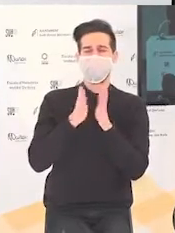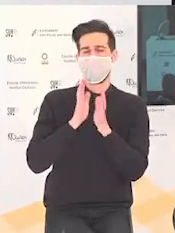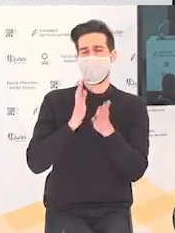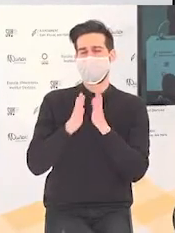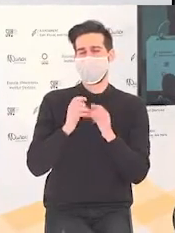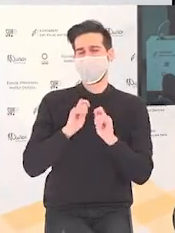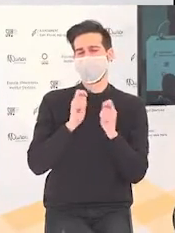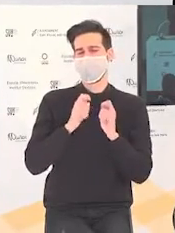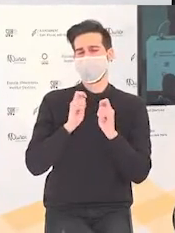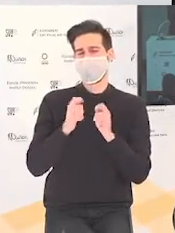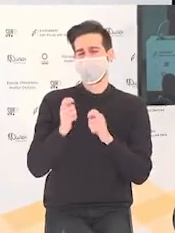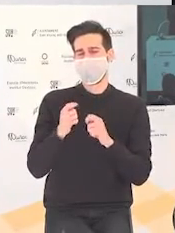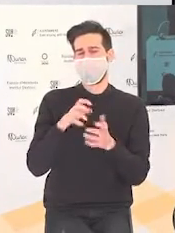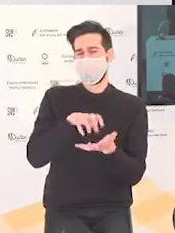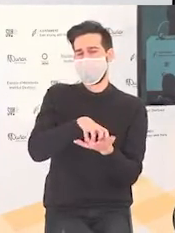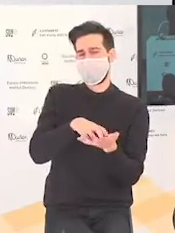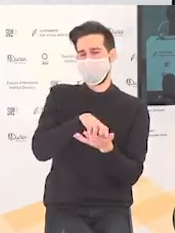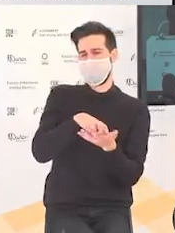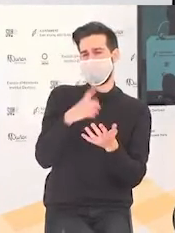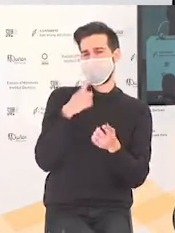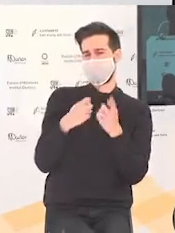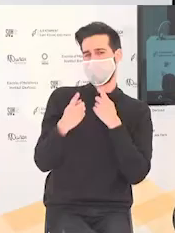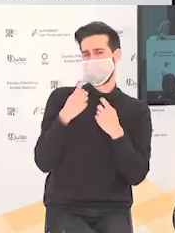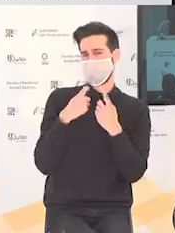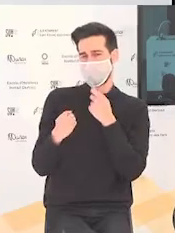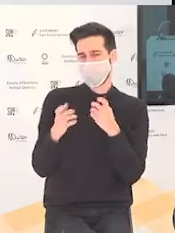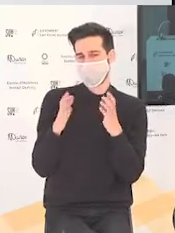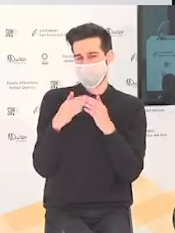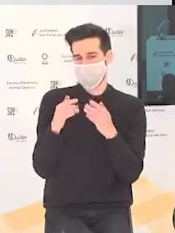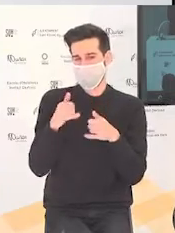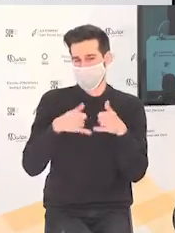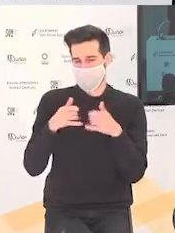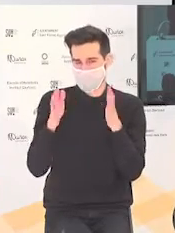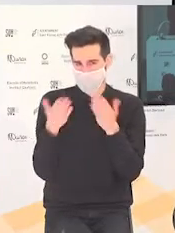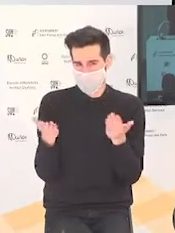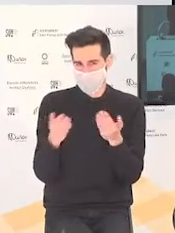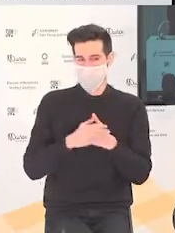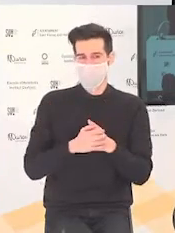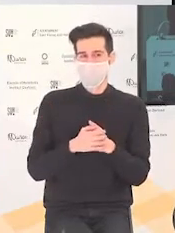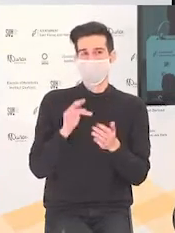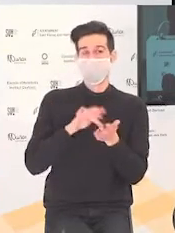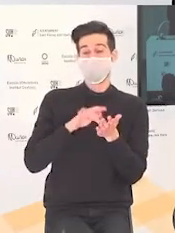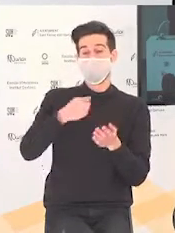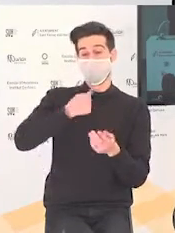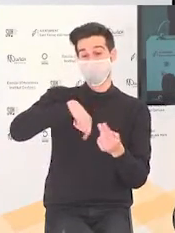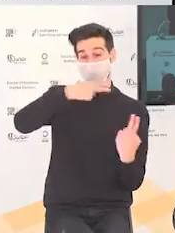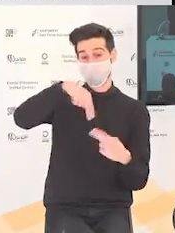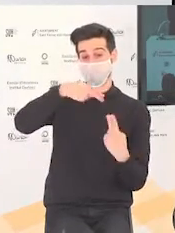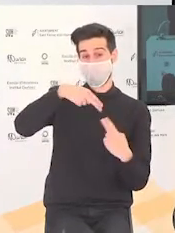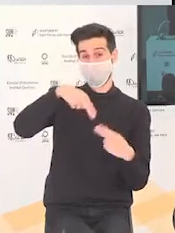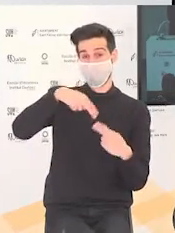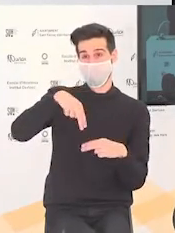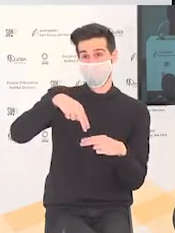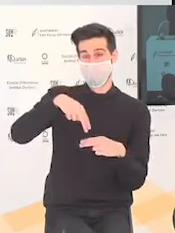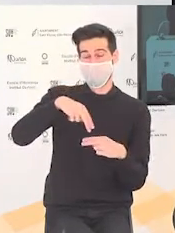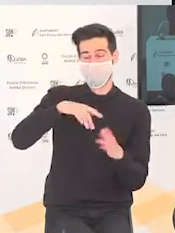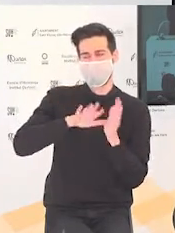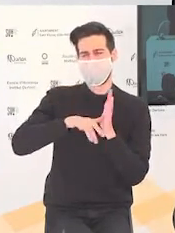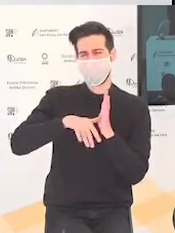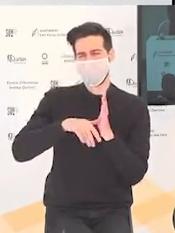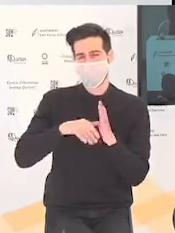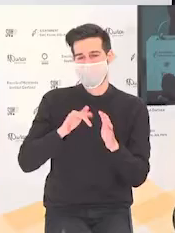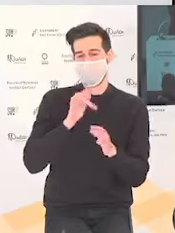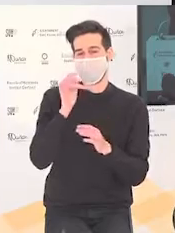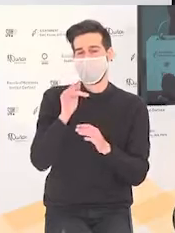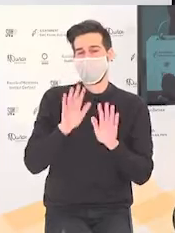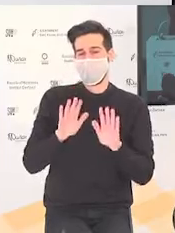it's a bit long with the translation, but it's okay, I'm used to it. Tardaremos un poquito más con la traducción, pero lo vamos a gestionar. Okay, so let's start